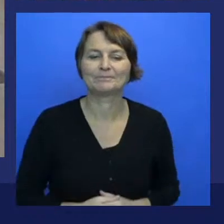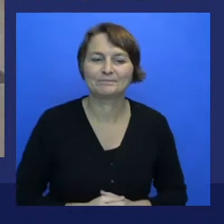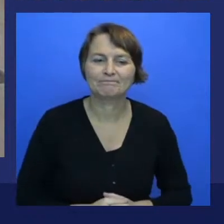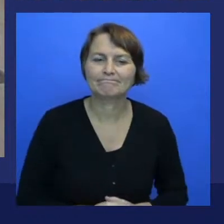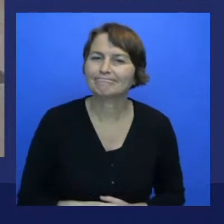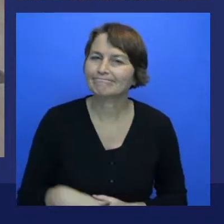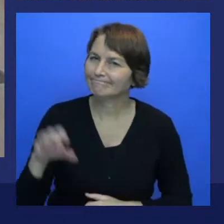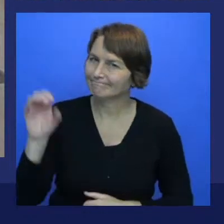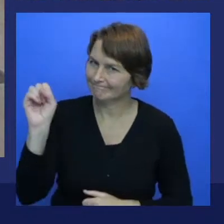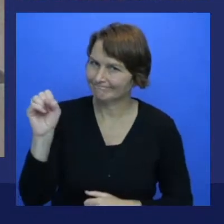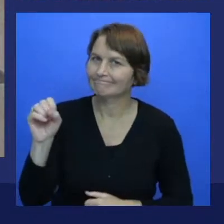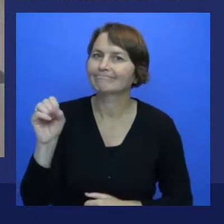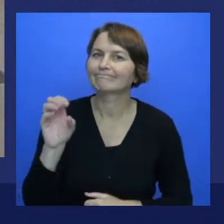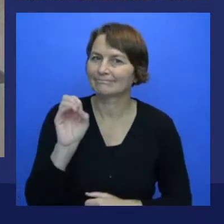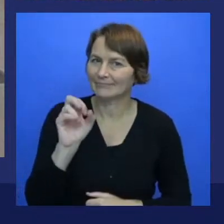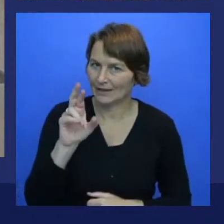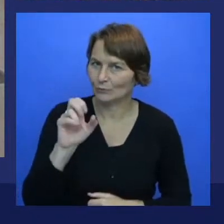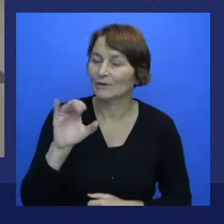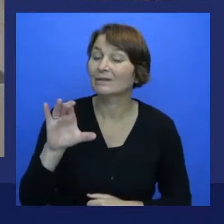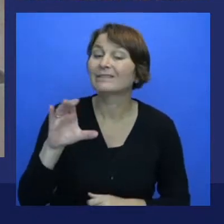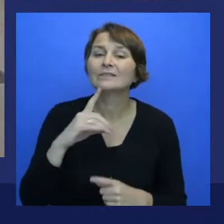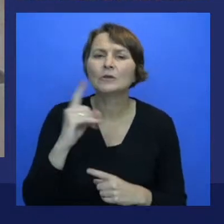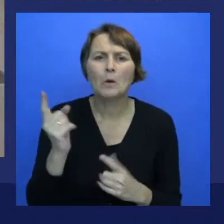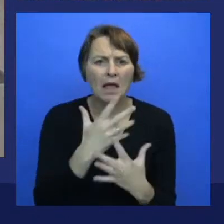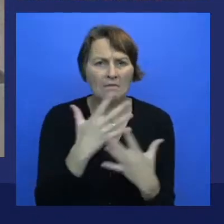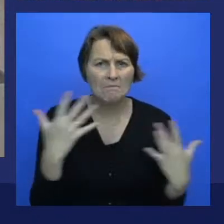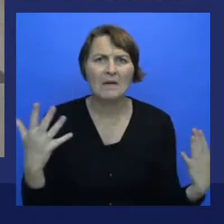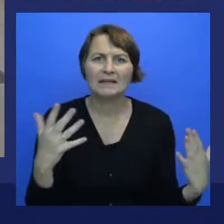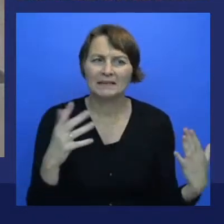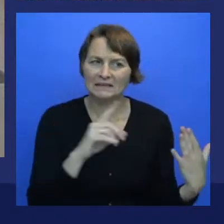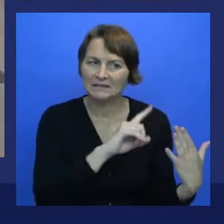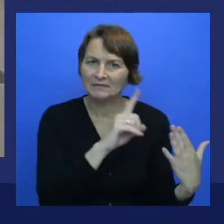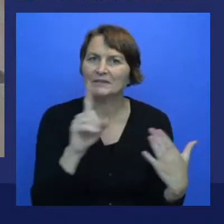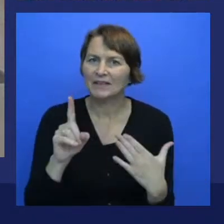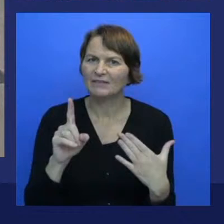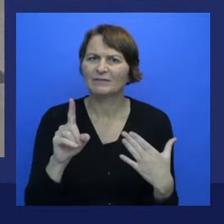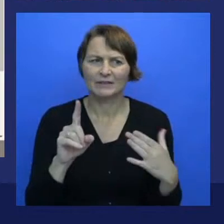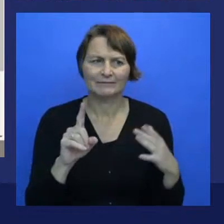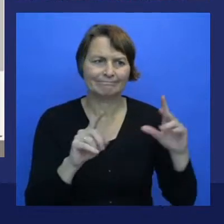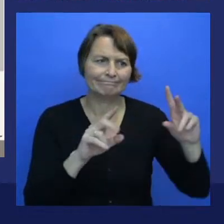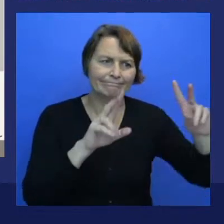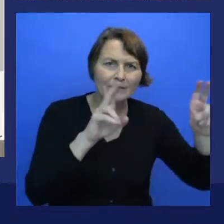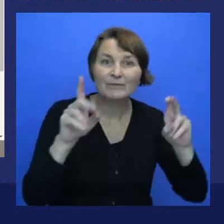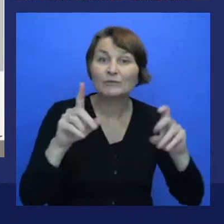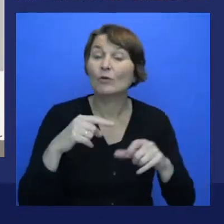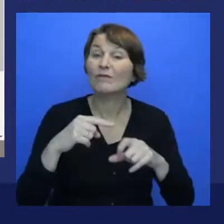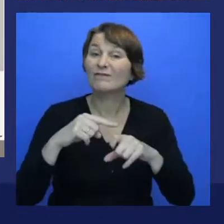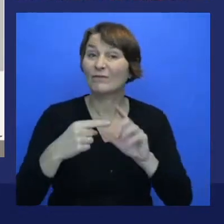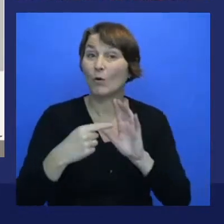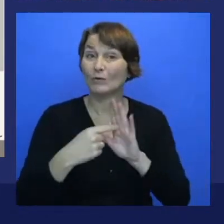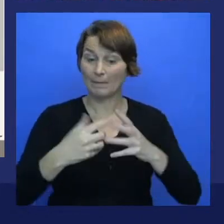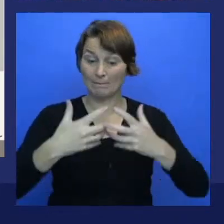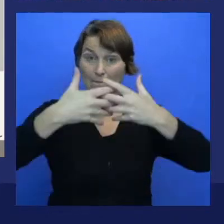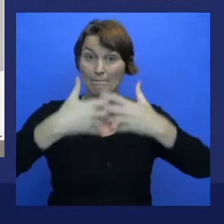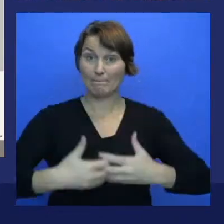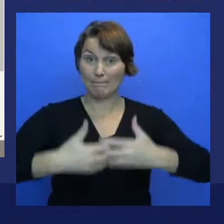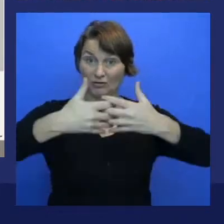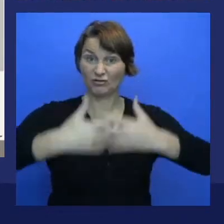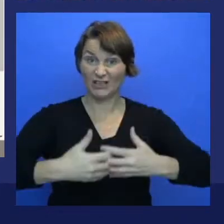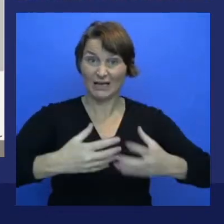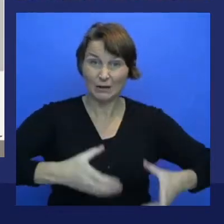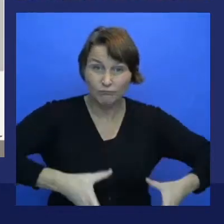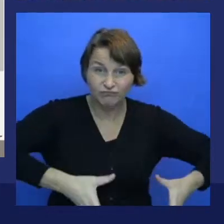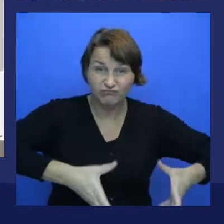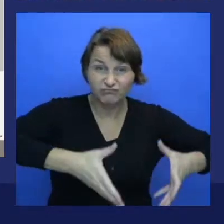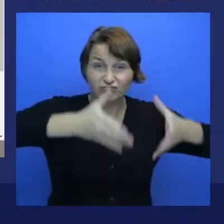with a number of customers in a number of different, fields as well, even in manufacturing, where they want to make sure people are staying out of particular